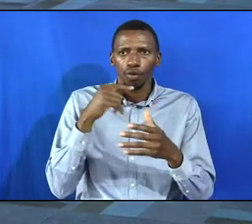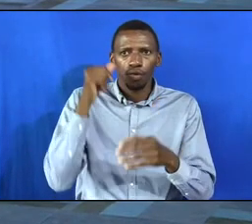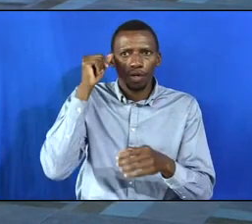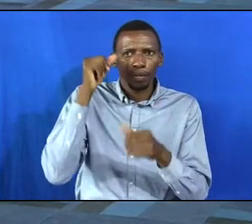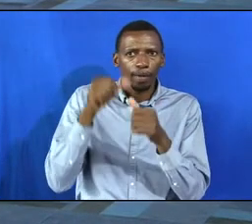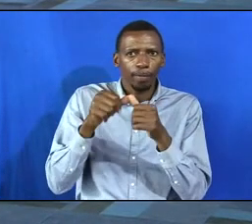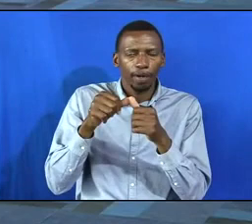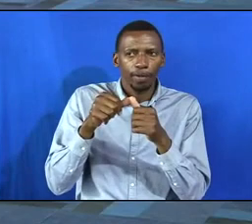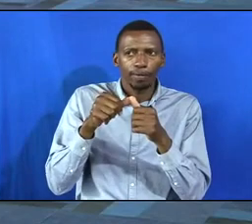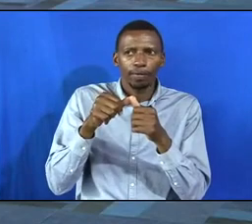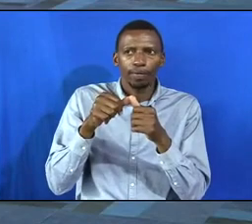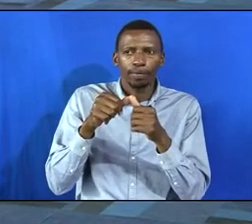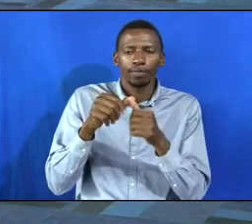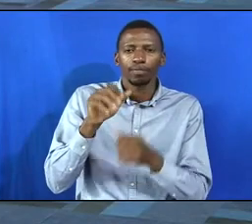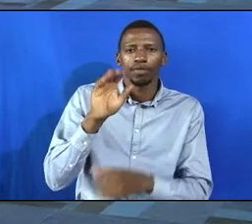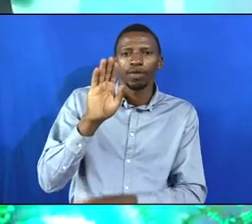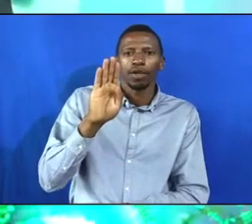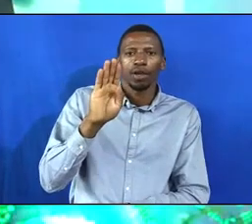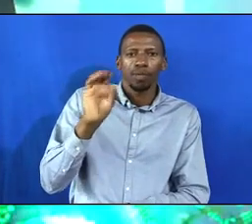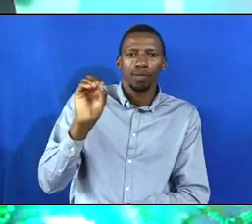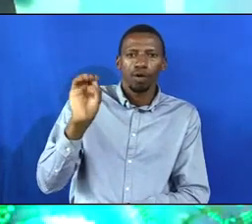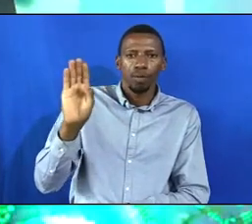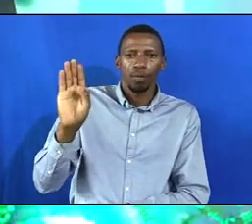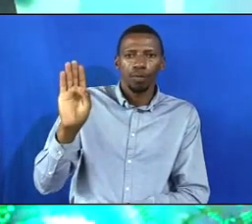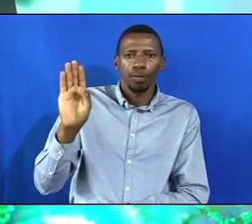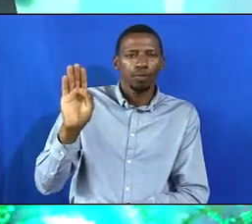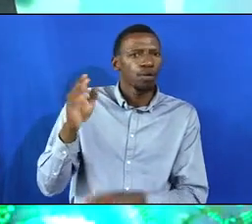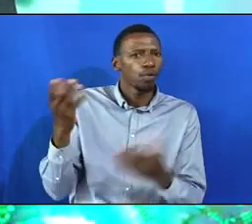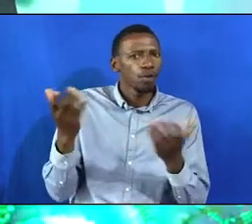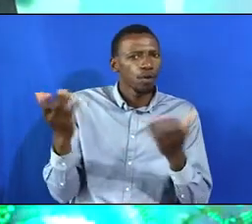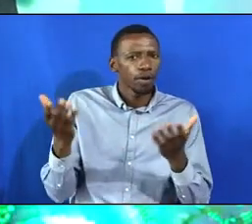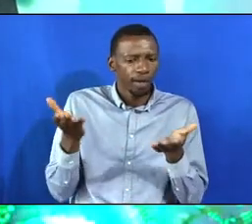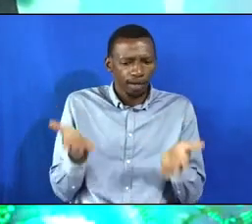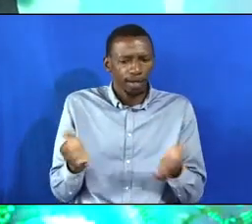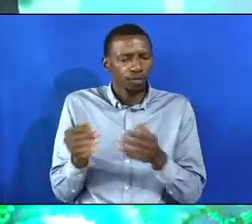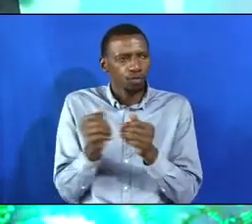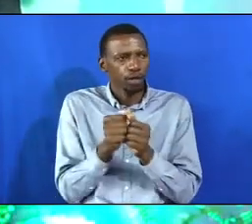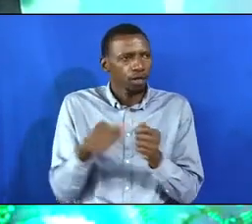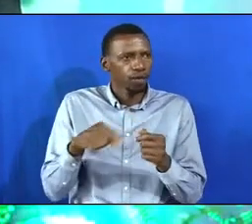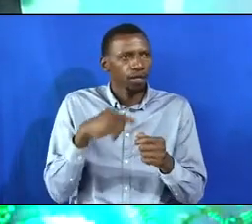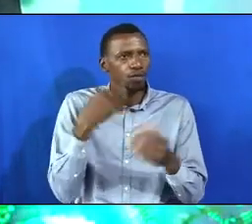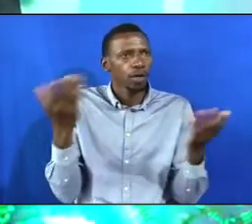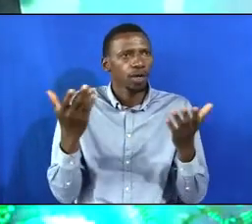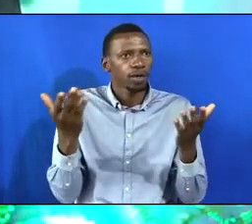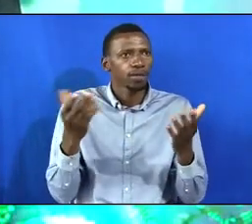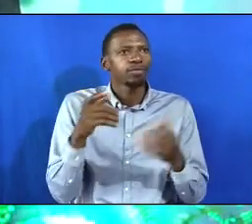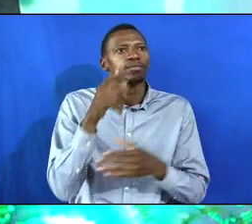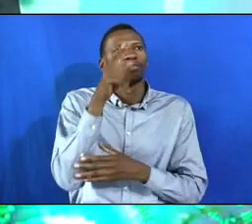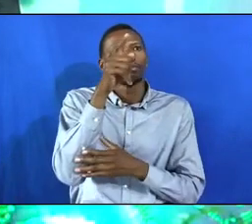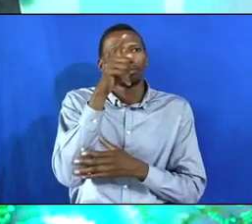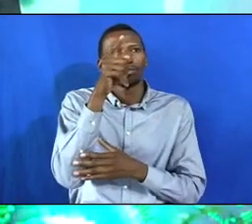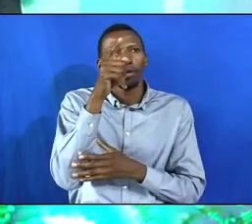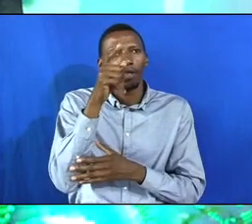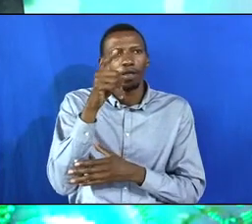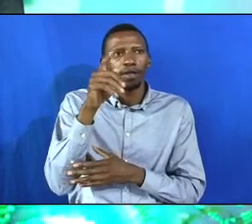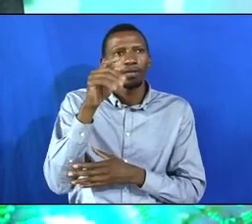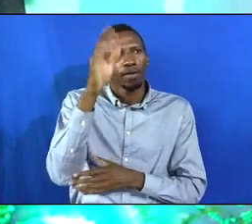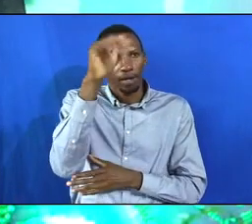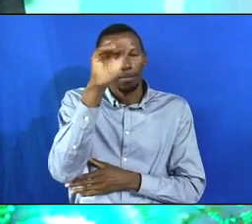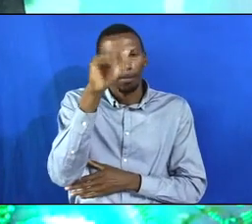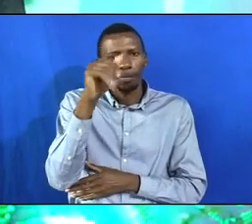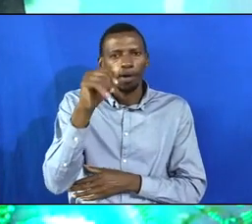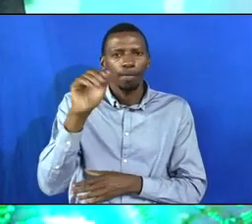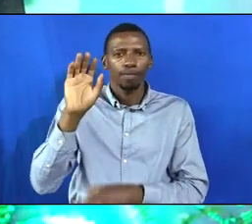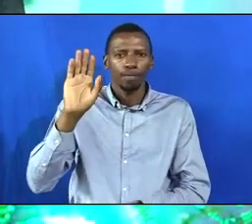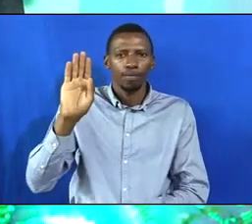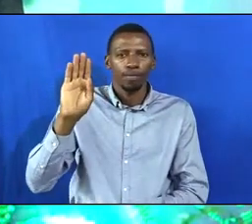Bob. Bob is here with us. Where is Bob? Bob should be somewhere. Come over here